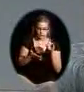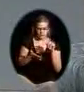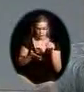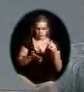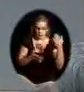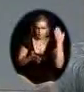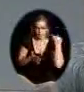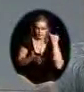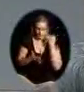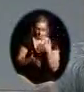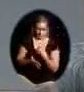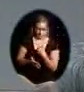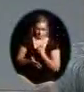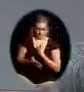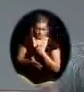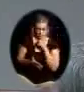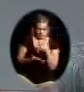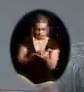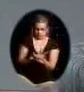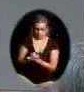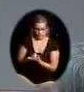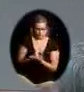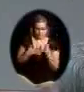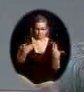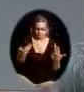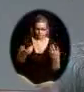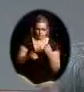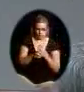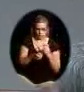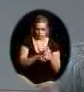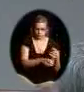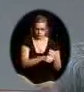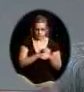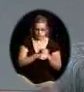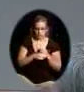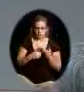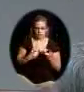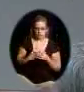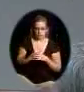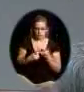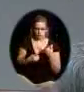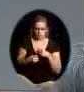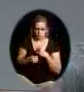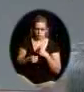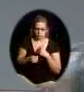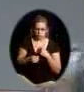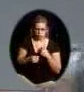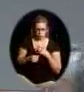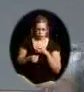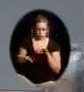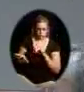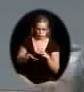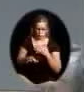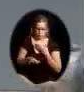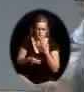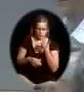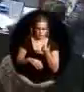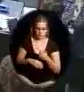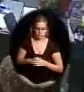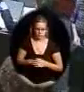not been the collector of the data, we're trying to pull that together. So we'll do what we can. Okay, thank you.